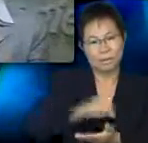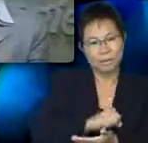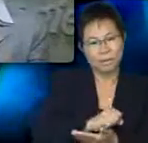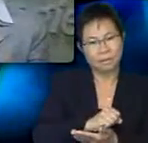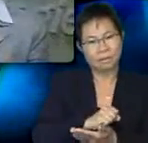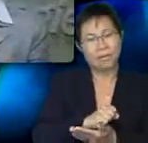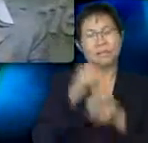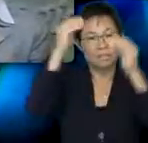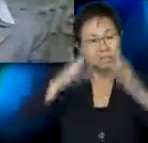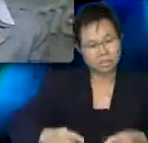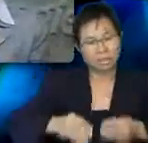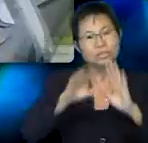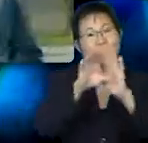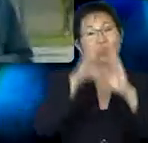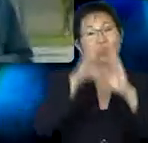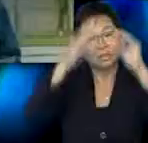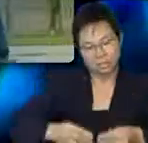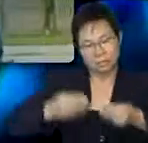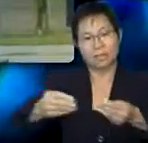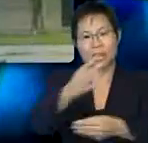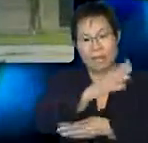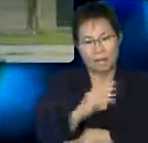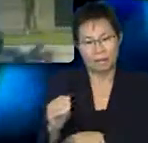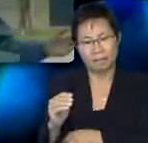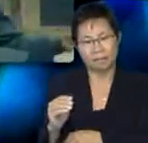teacher gave them earlier. And